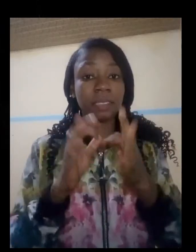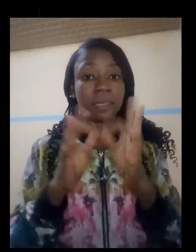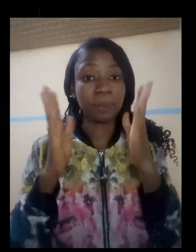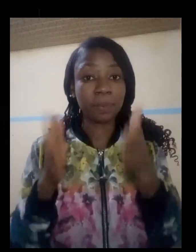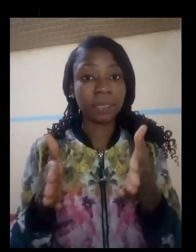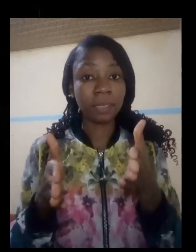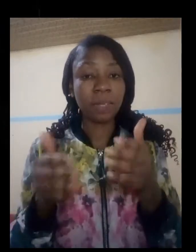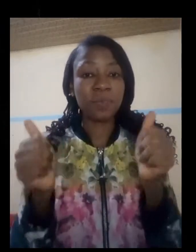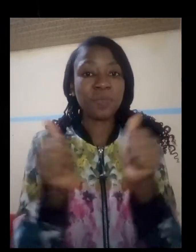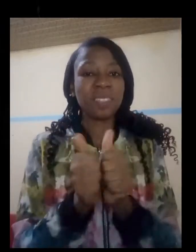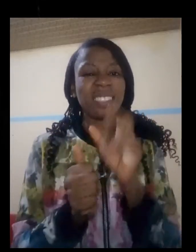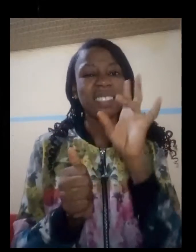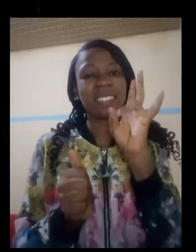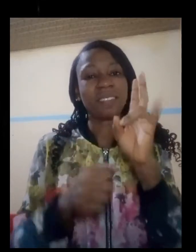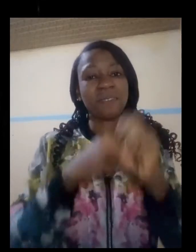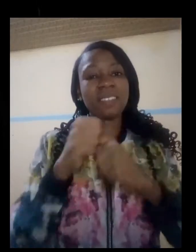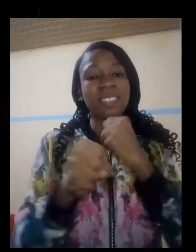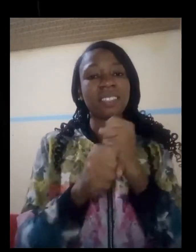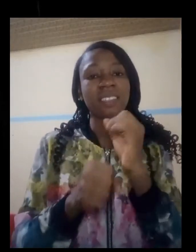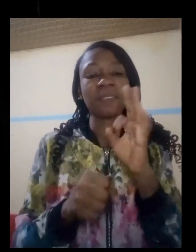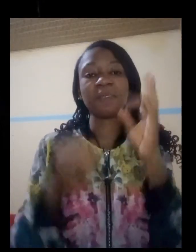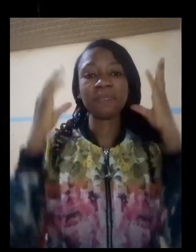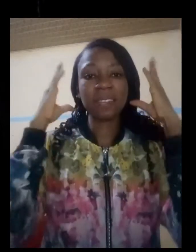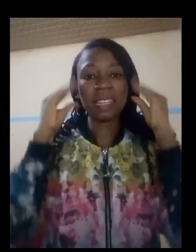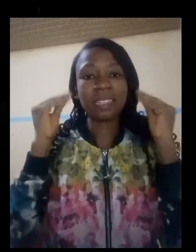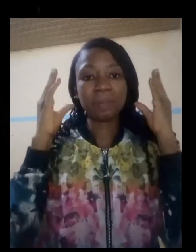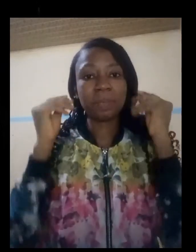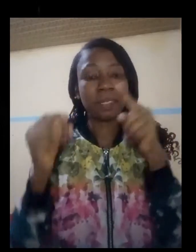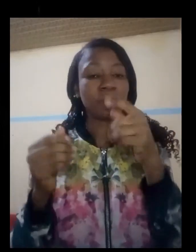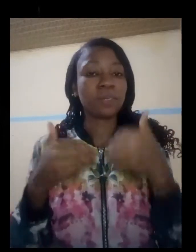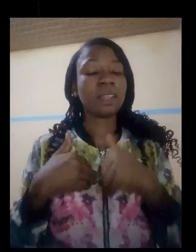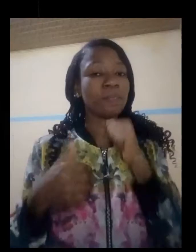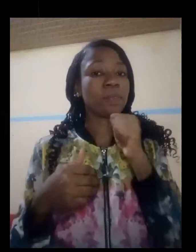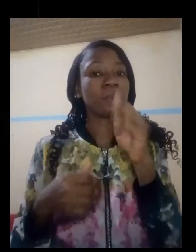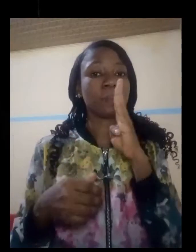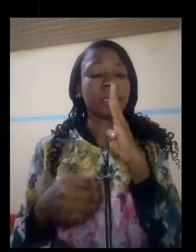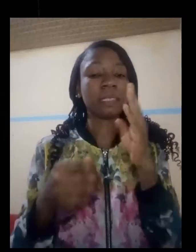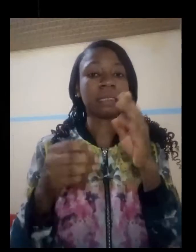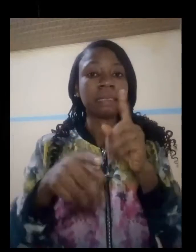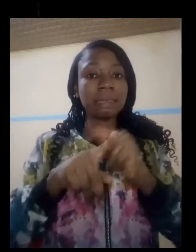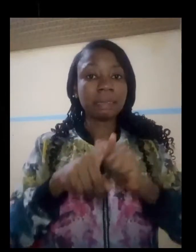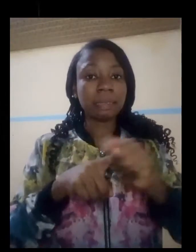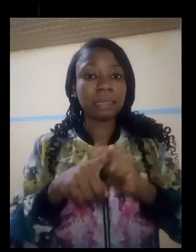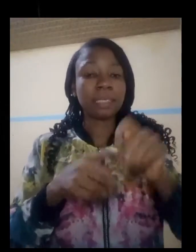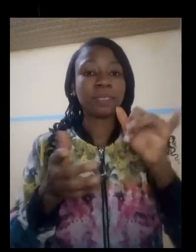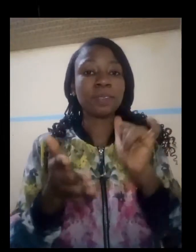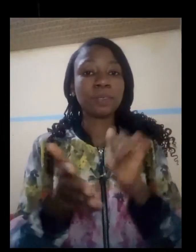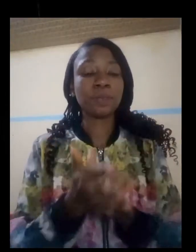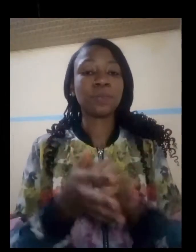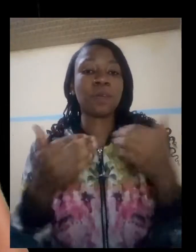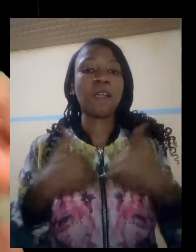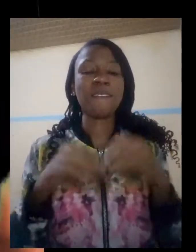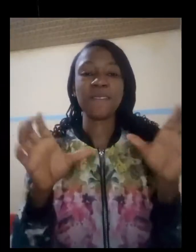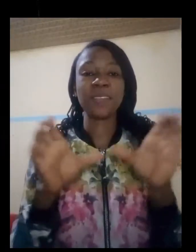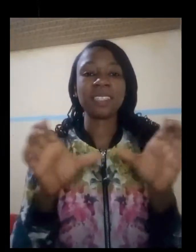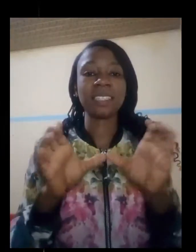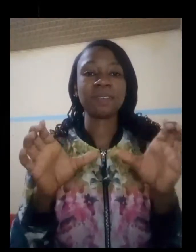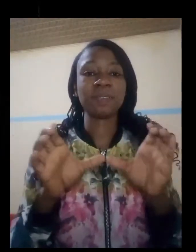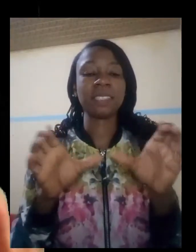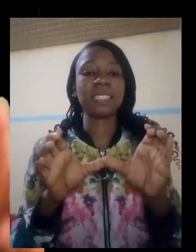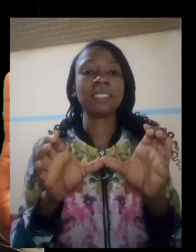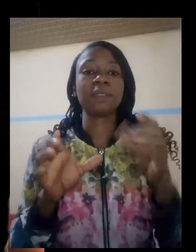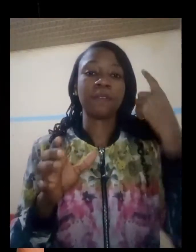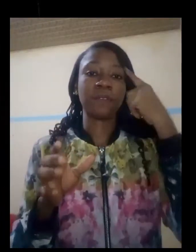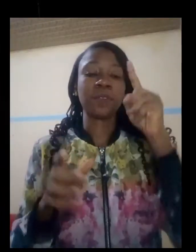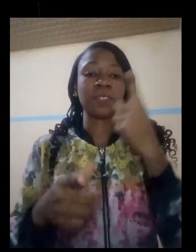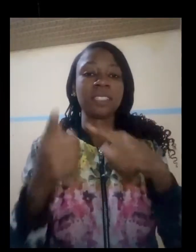You have not been trained to be certified as a sign language interpreter, but you see your colleagues